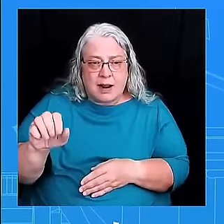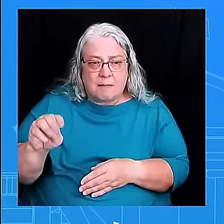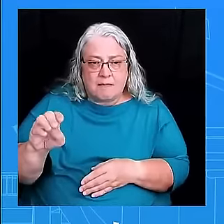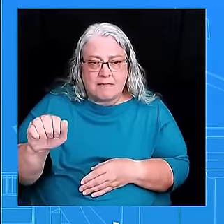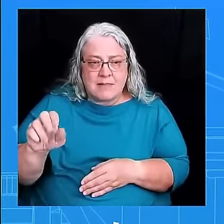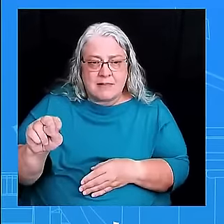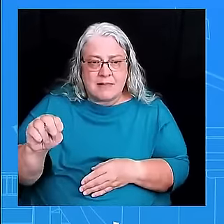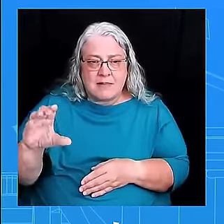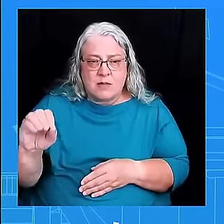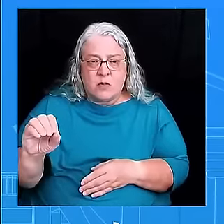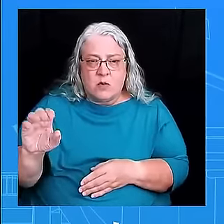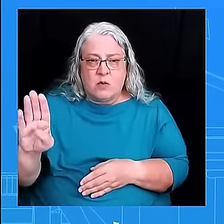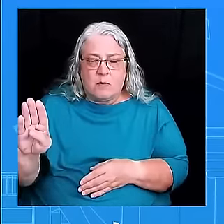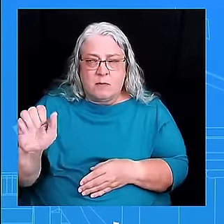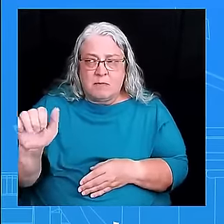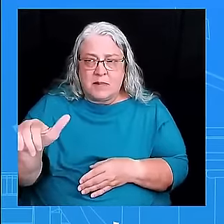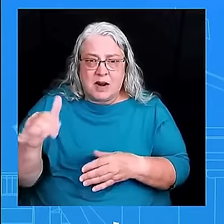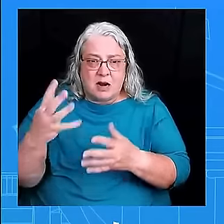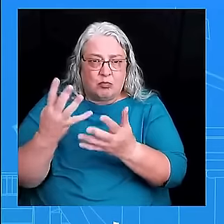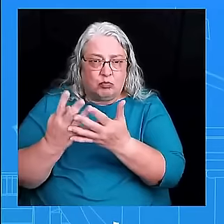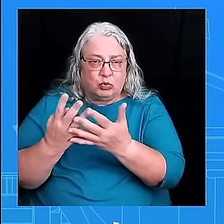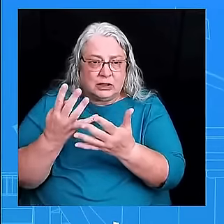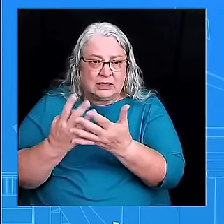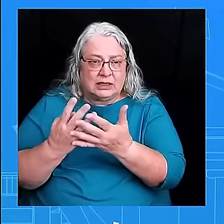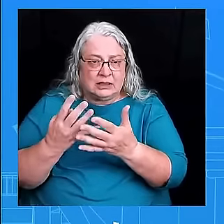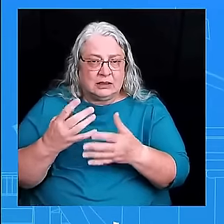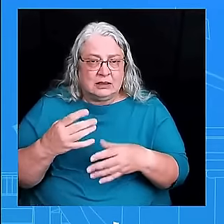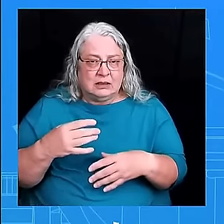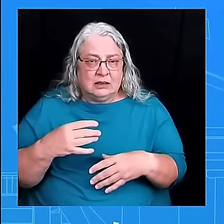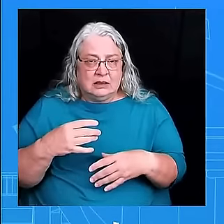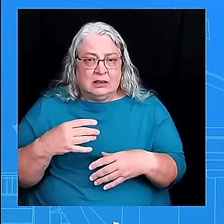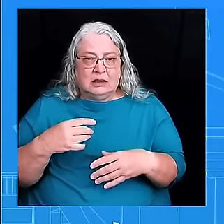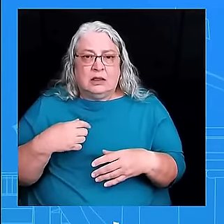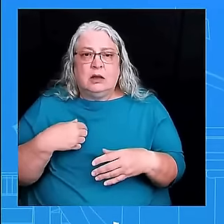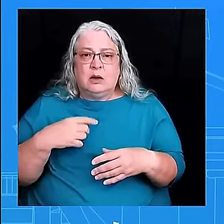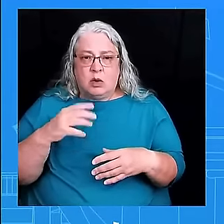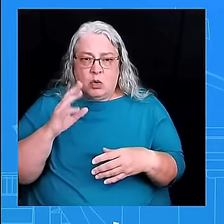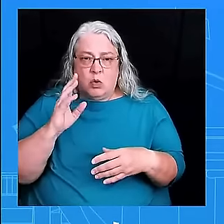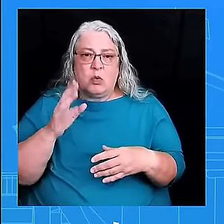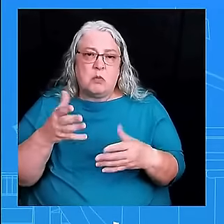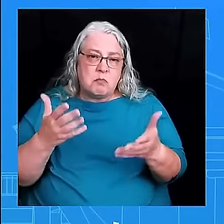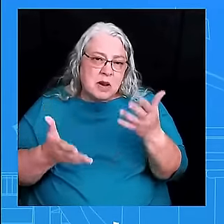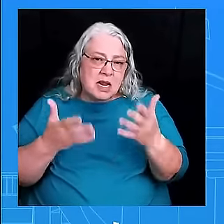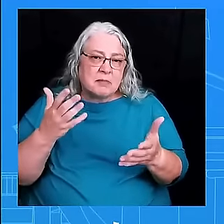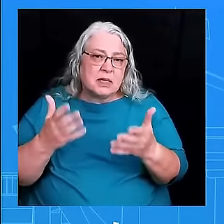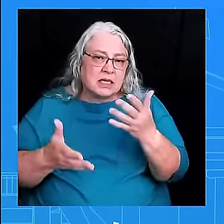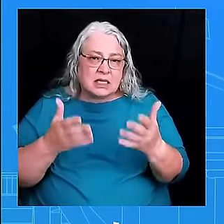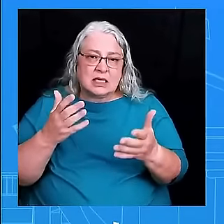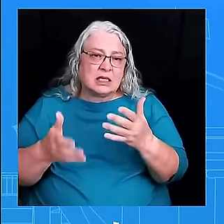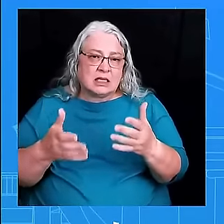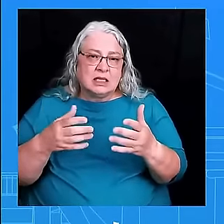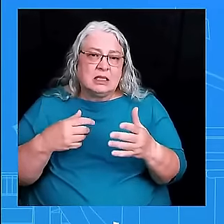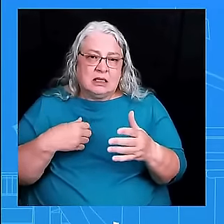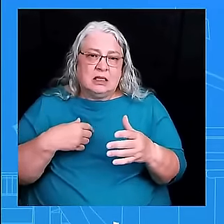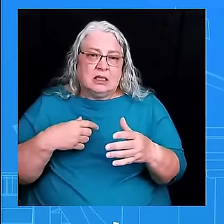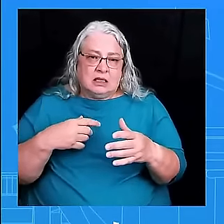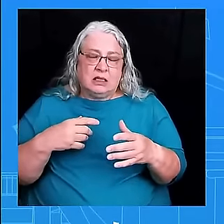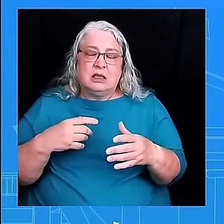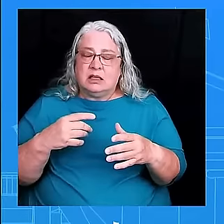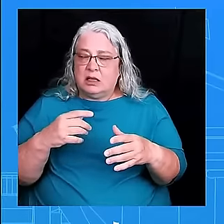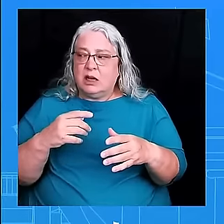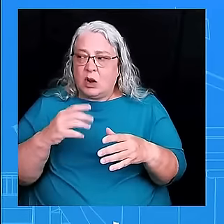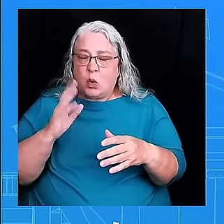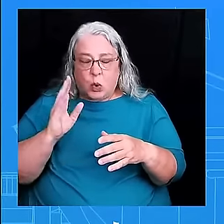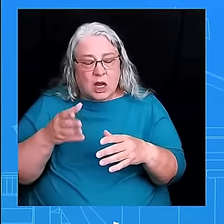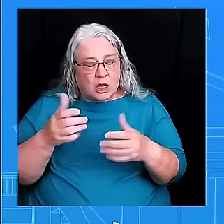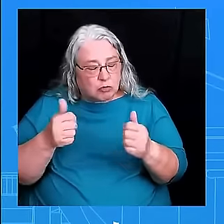have anything for you here, but obviously this is something that he wanted to be done under his administration. Just don't have anything else